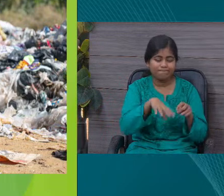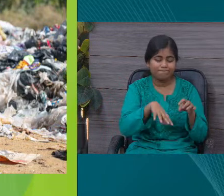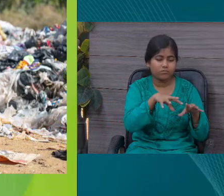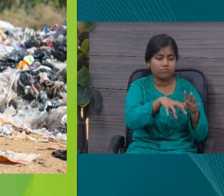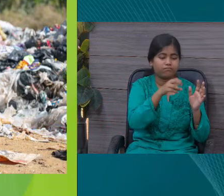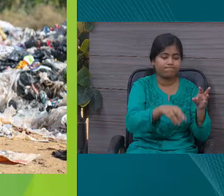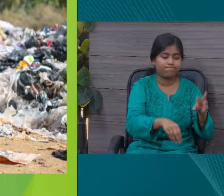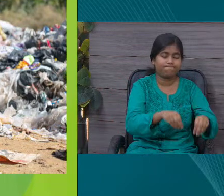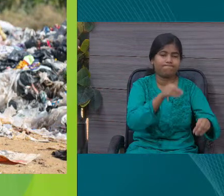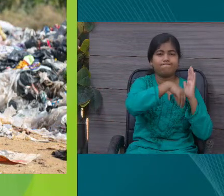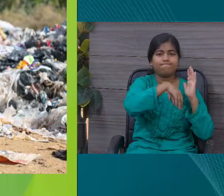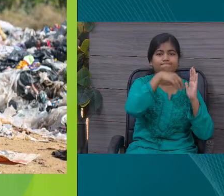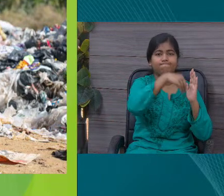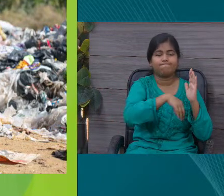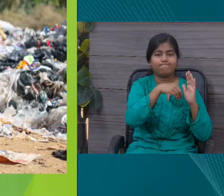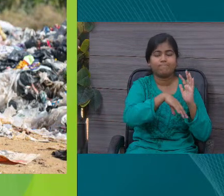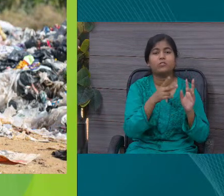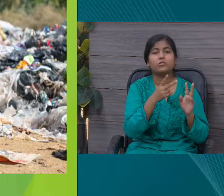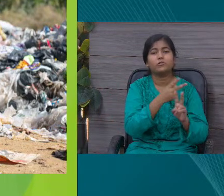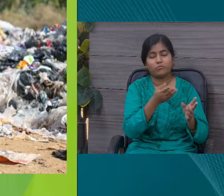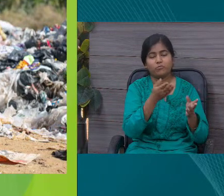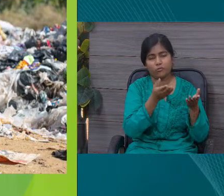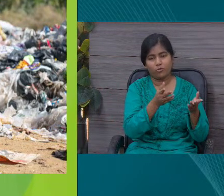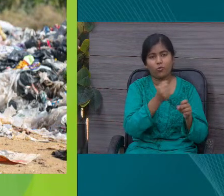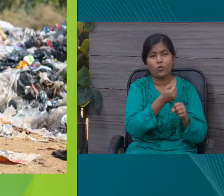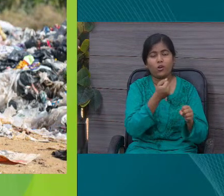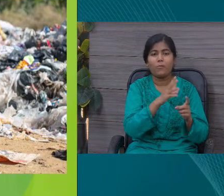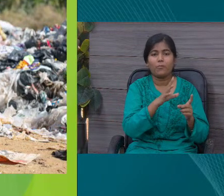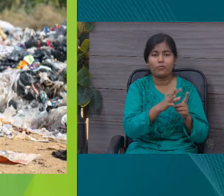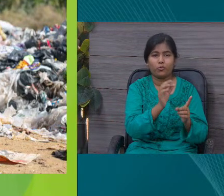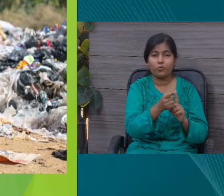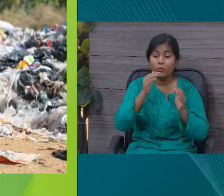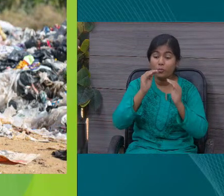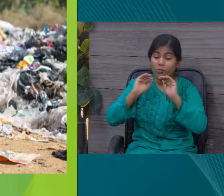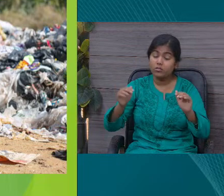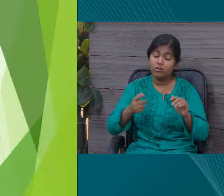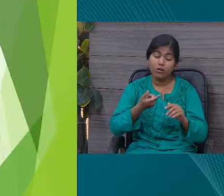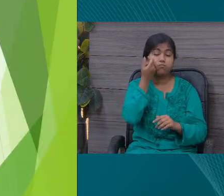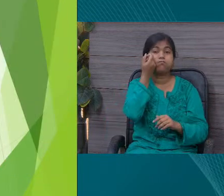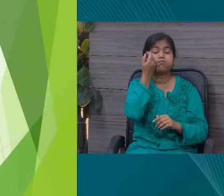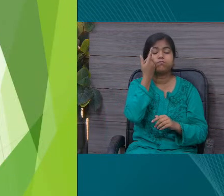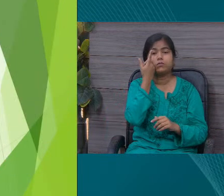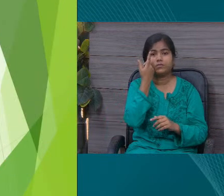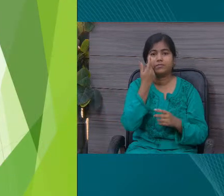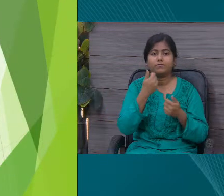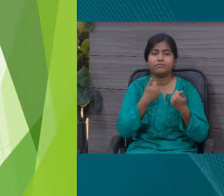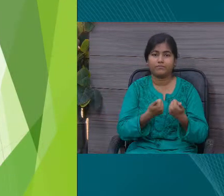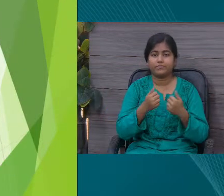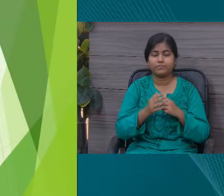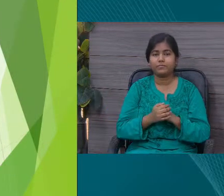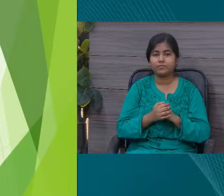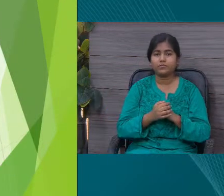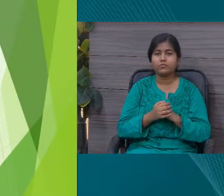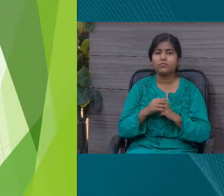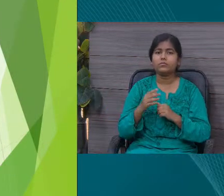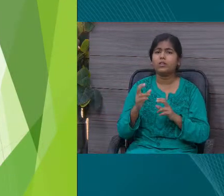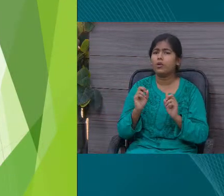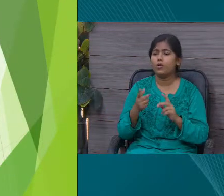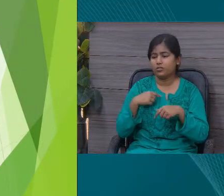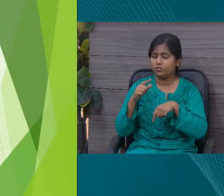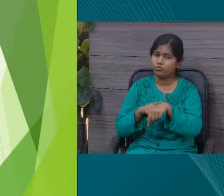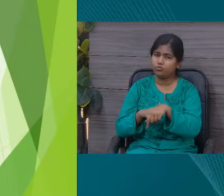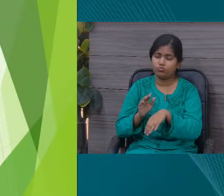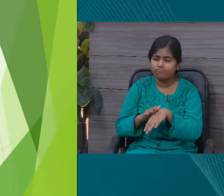we can get it, it will help the children to understand it even better. Okay. So you are a